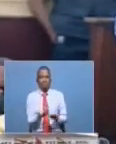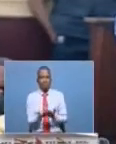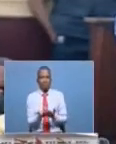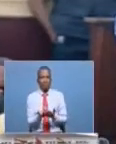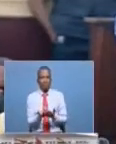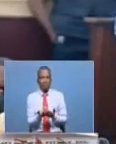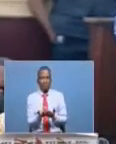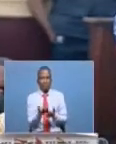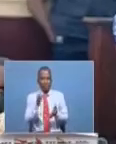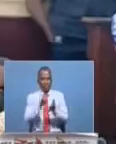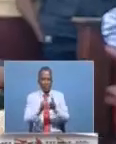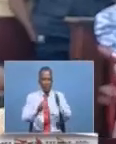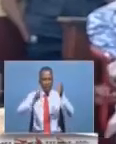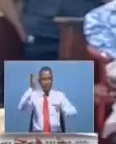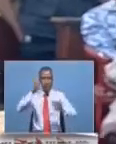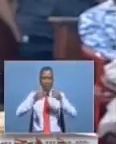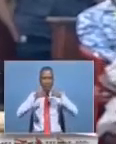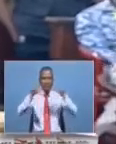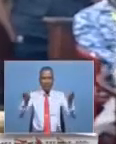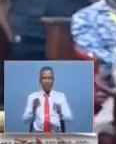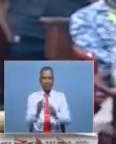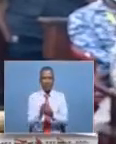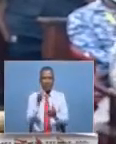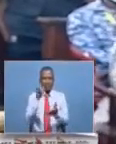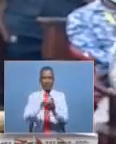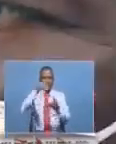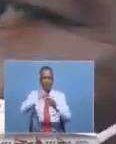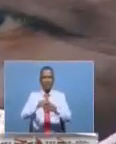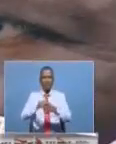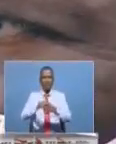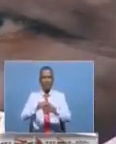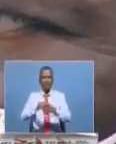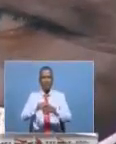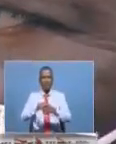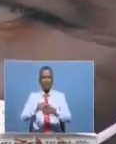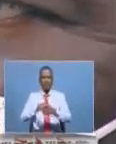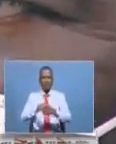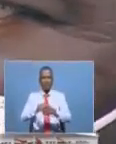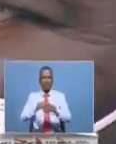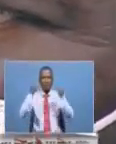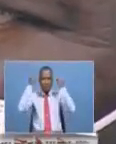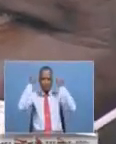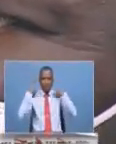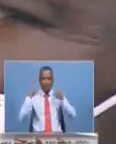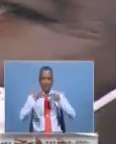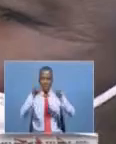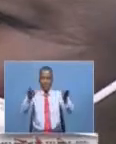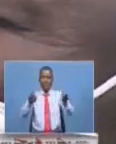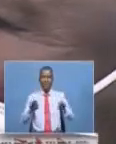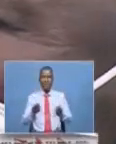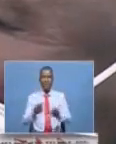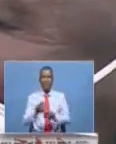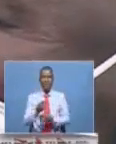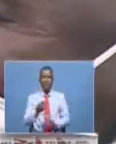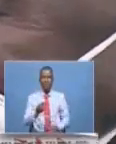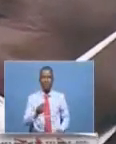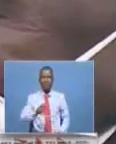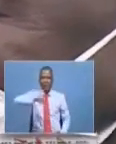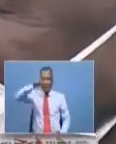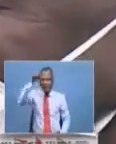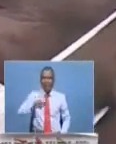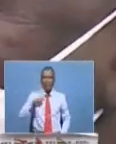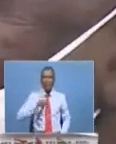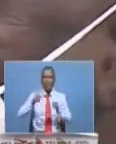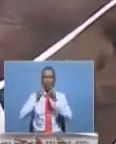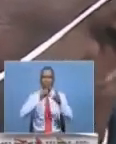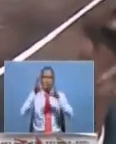this court. And that is part of the justification that your lordship gave to that ruling. Why am I not entitled to make